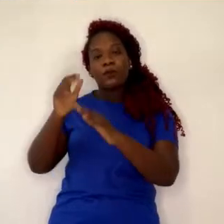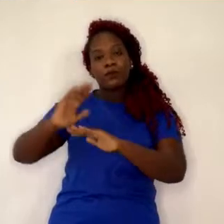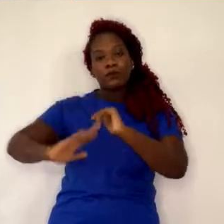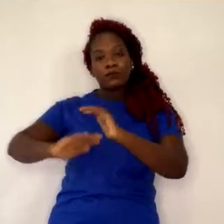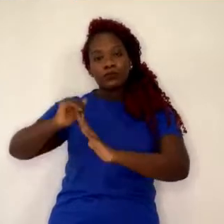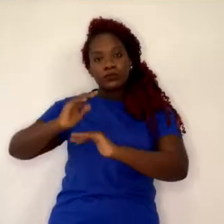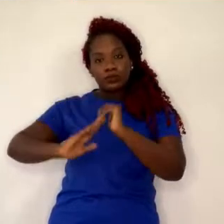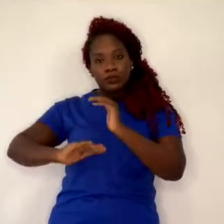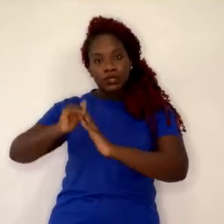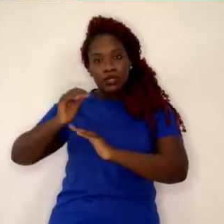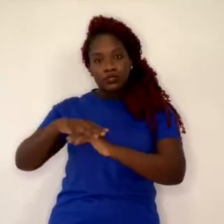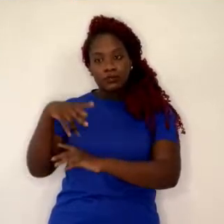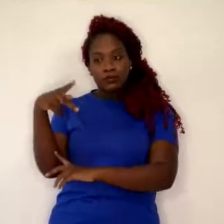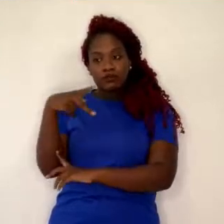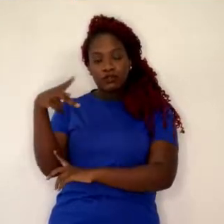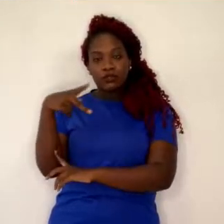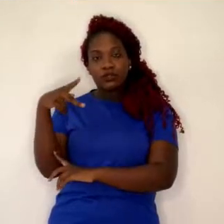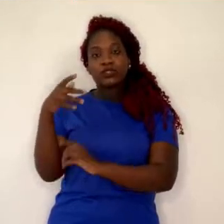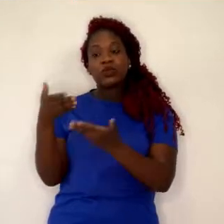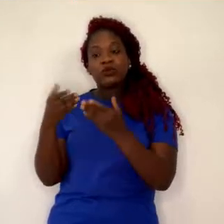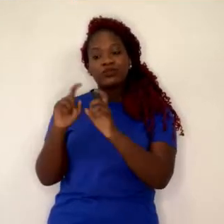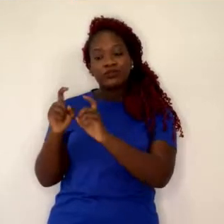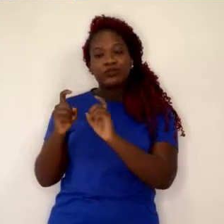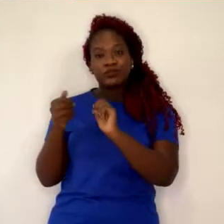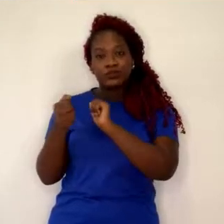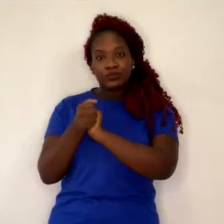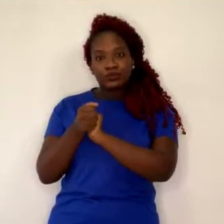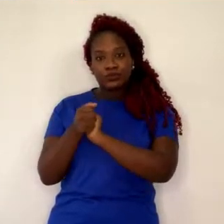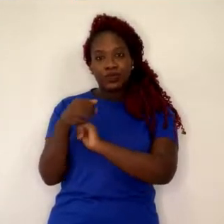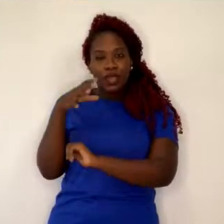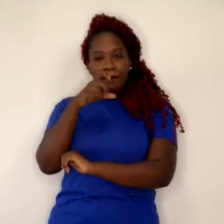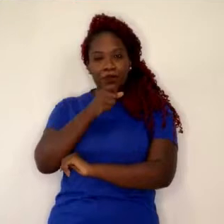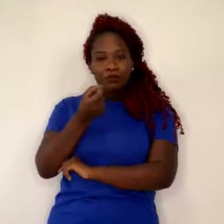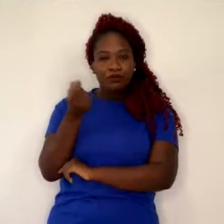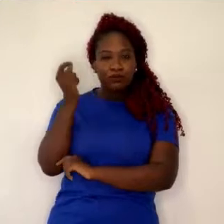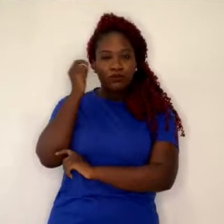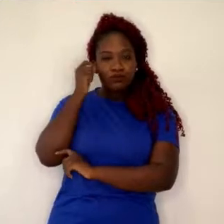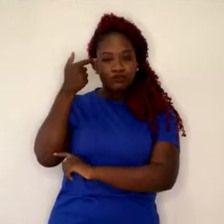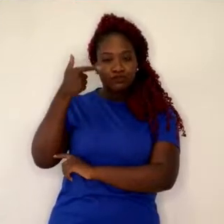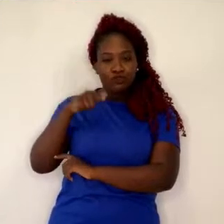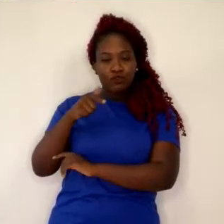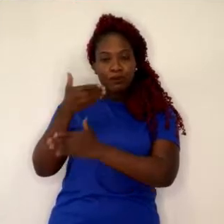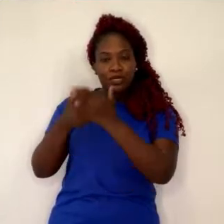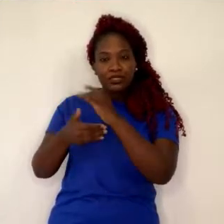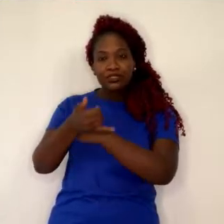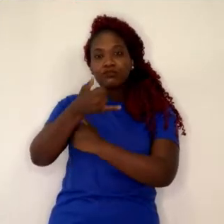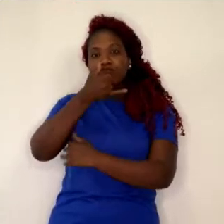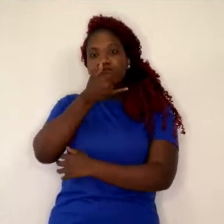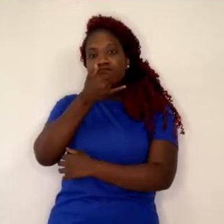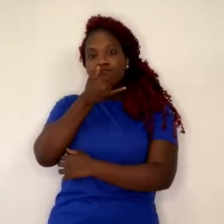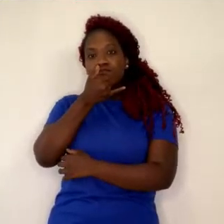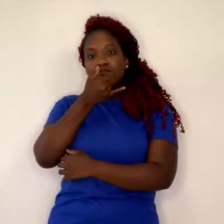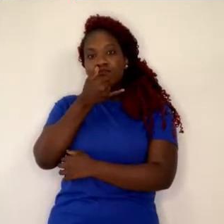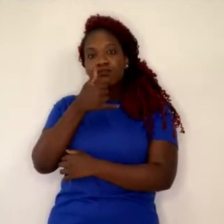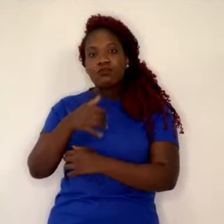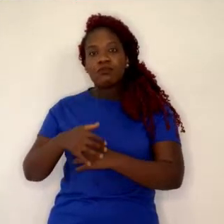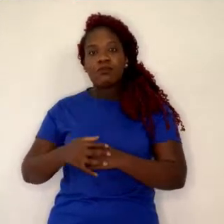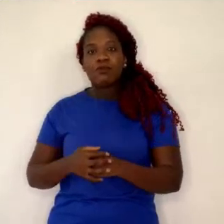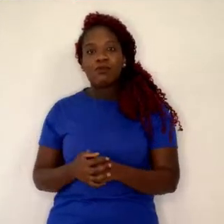then our team of professionals who are going to debate with us. So I'm sorry,